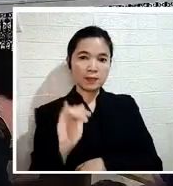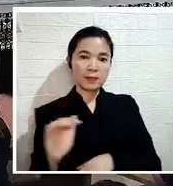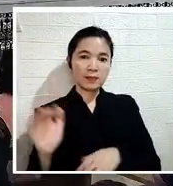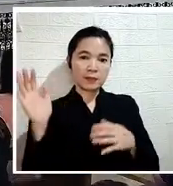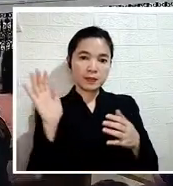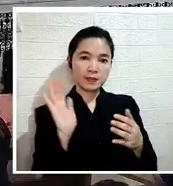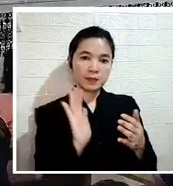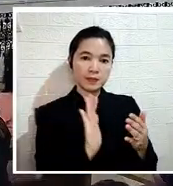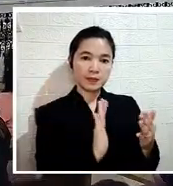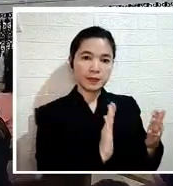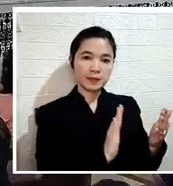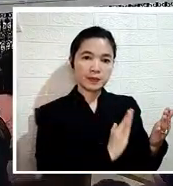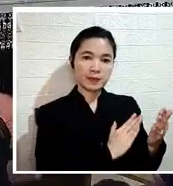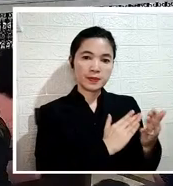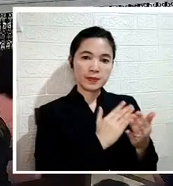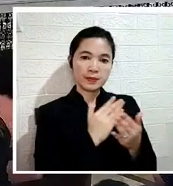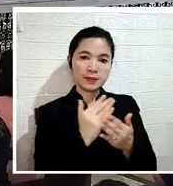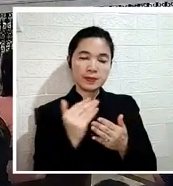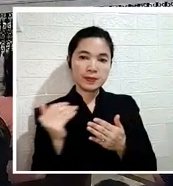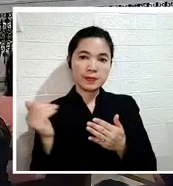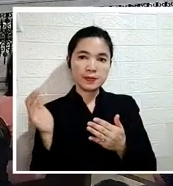forever.